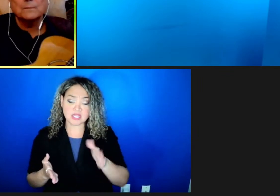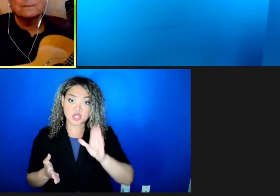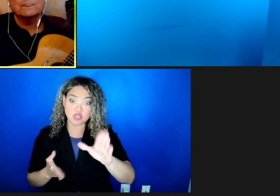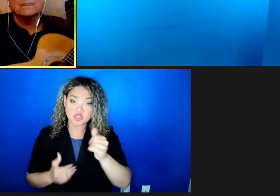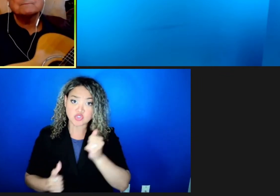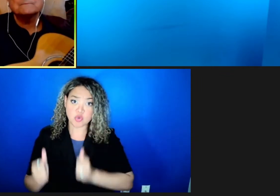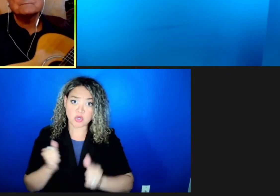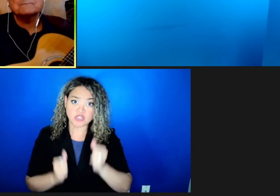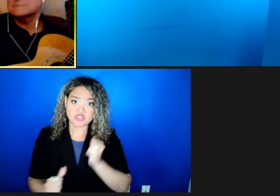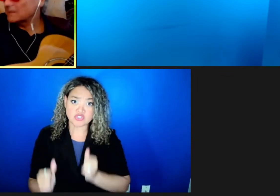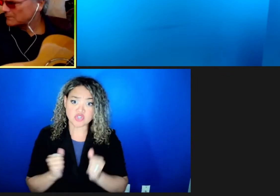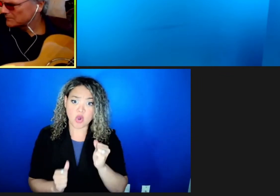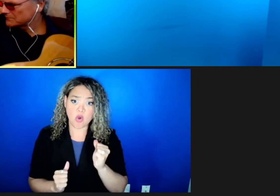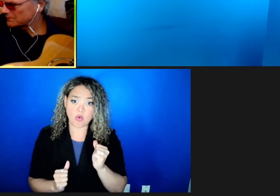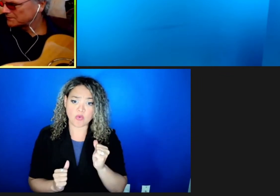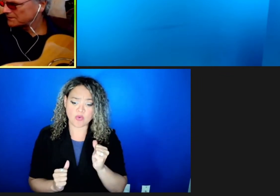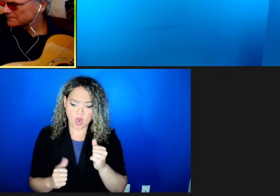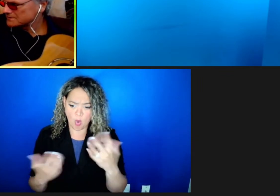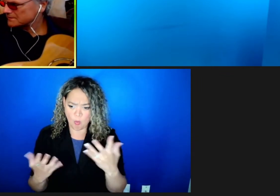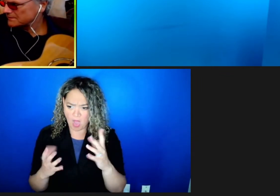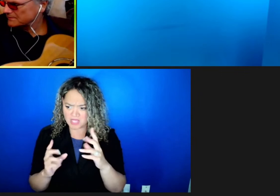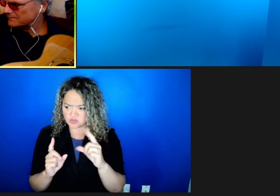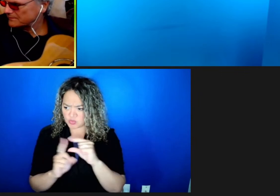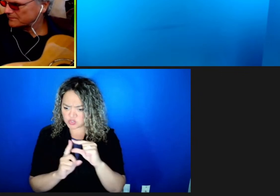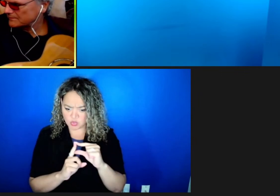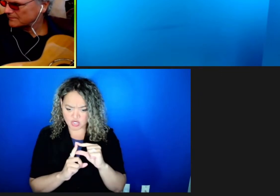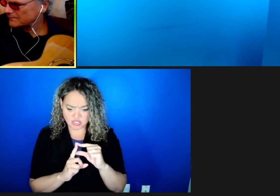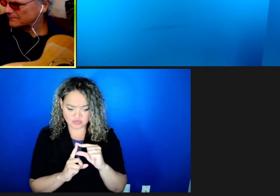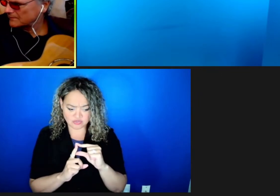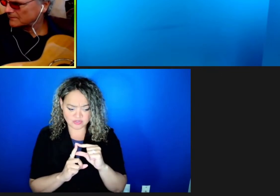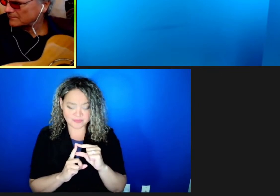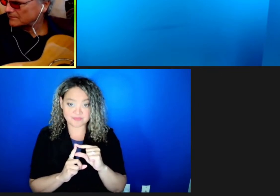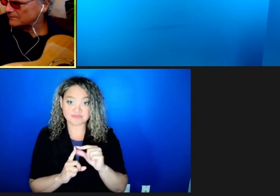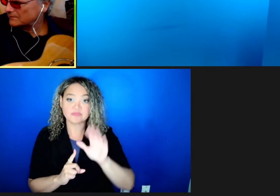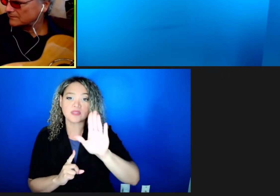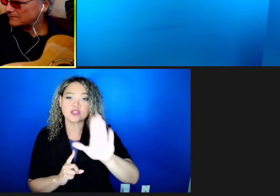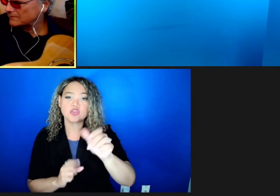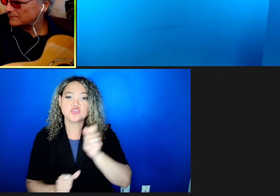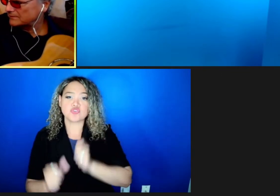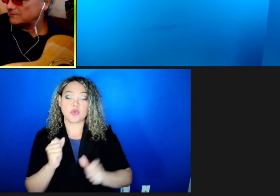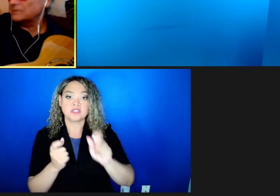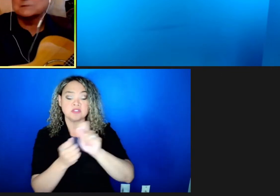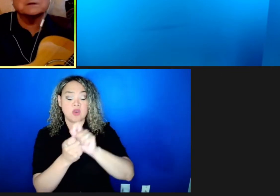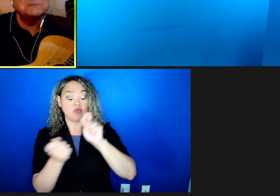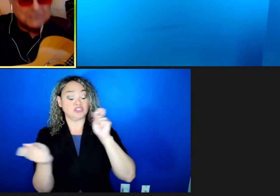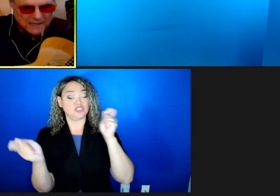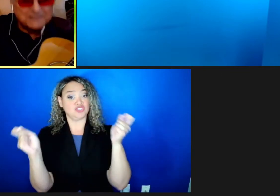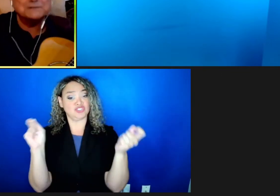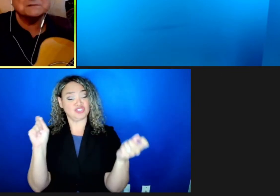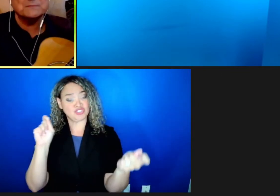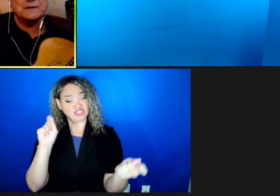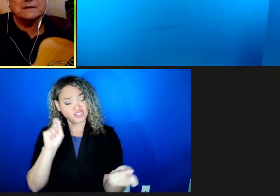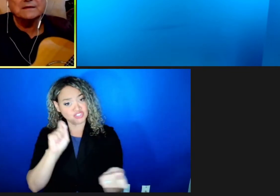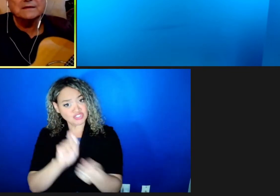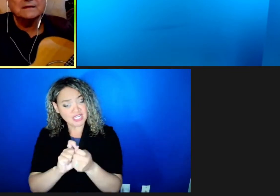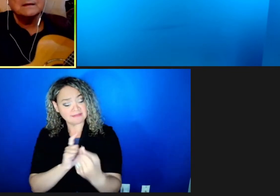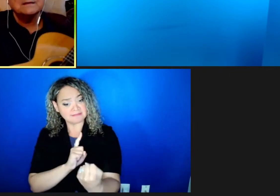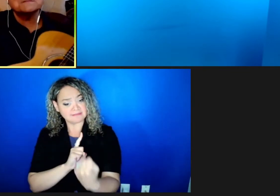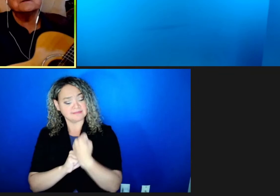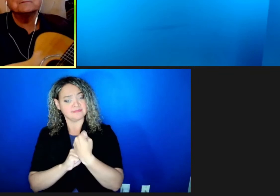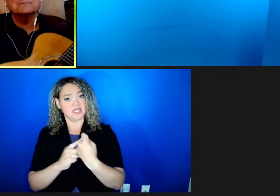show, what was the word she used? Said, your show changes me. Your show changes me.